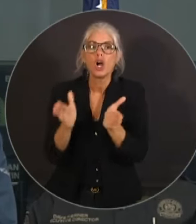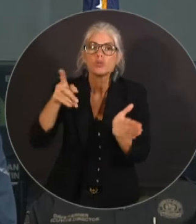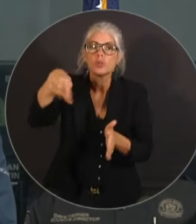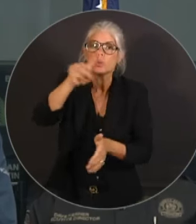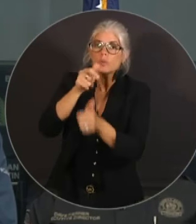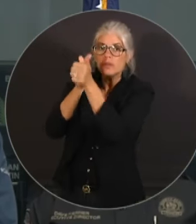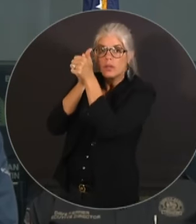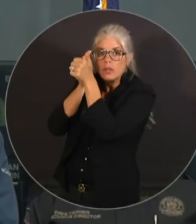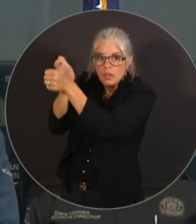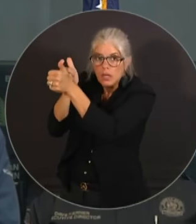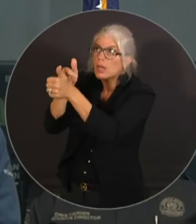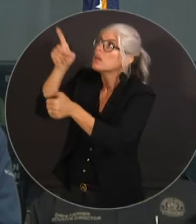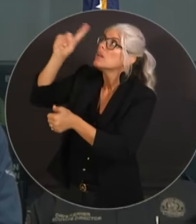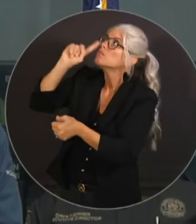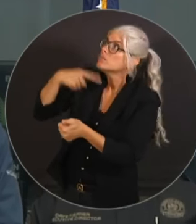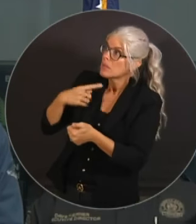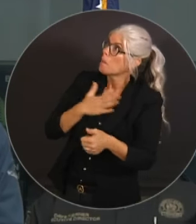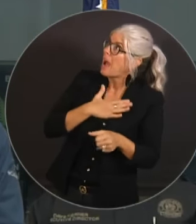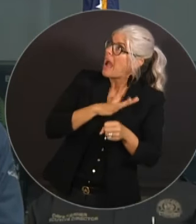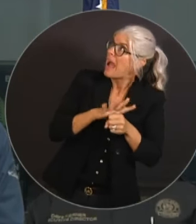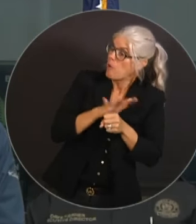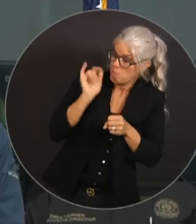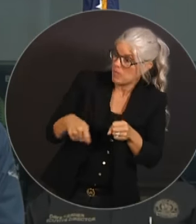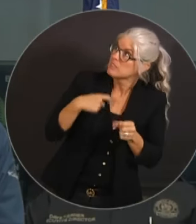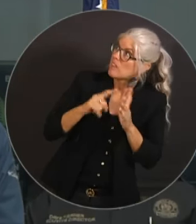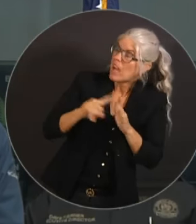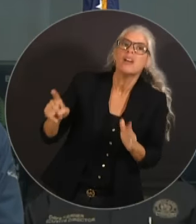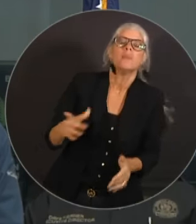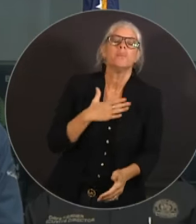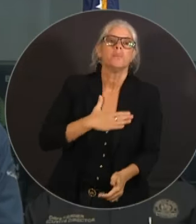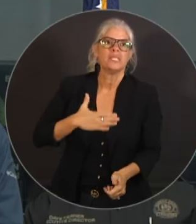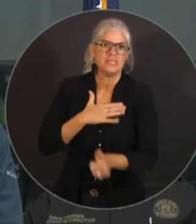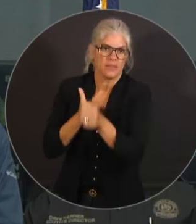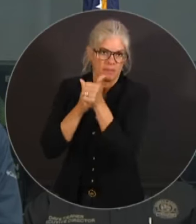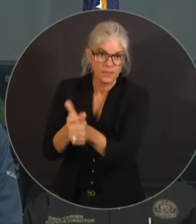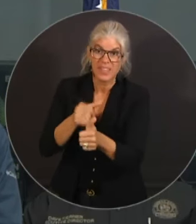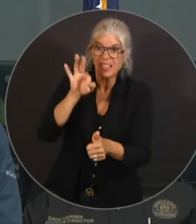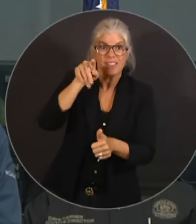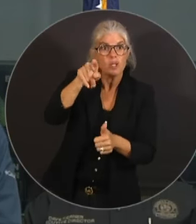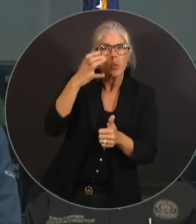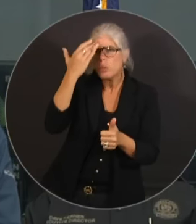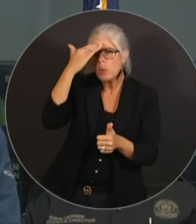zones. If you're unsure if you're in an evacuation zone, visit